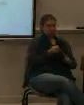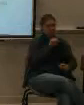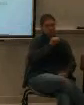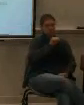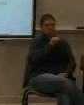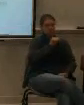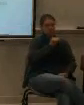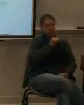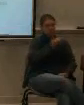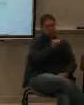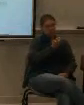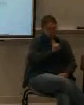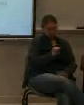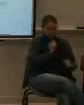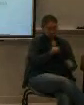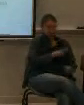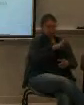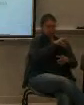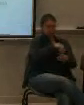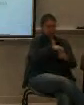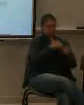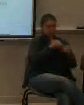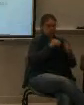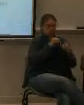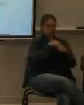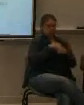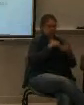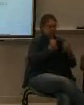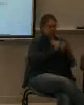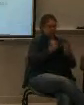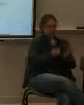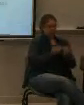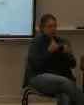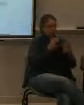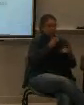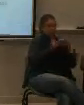can be involved in more chemical forms.